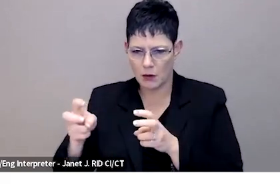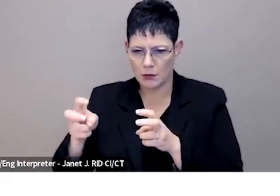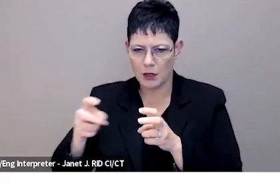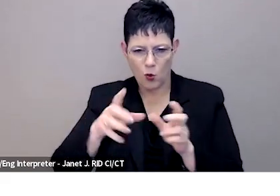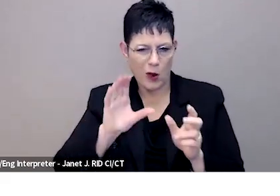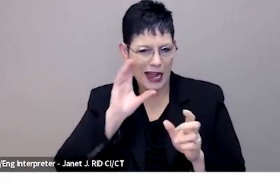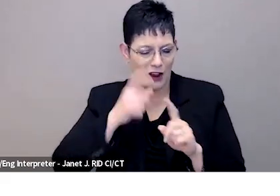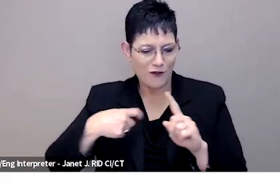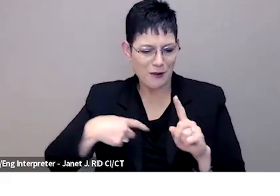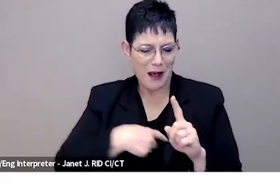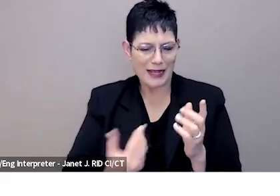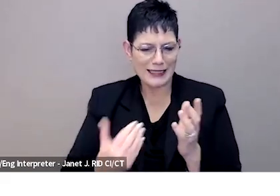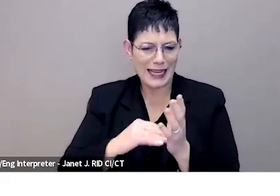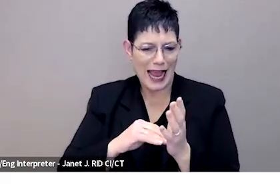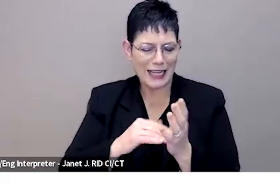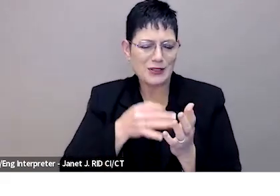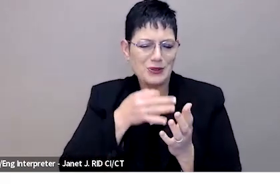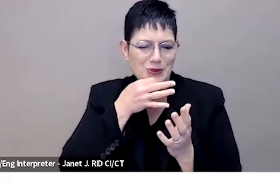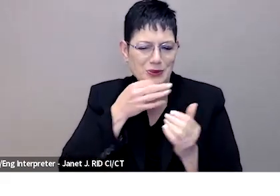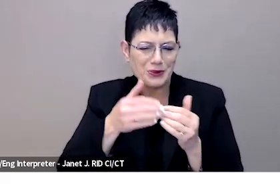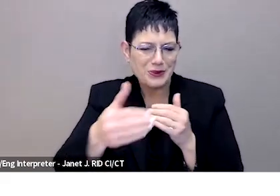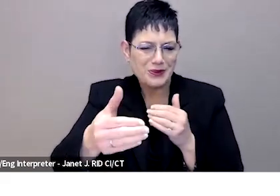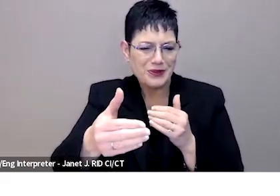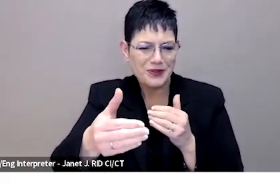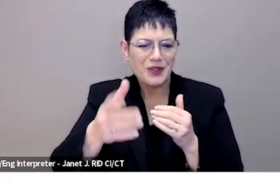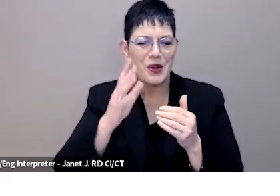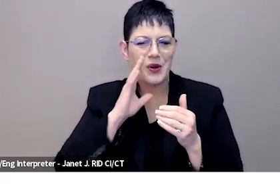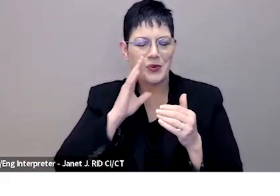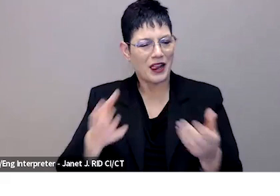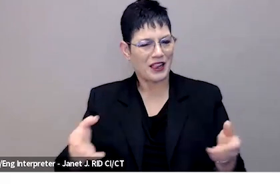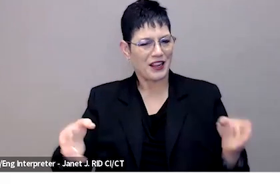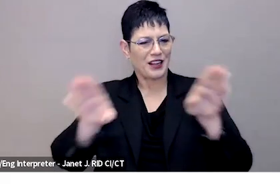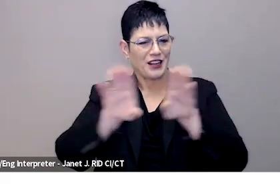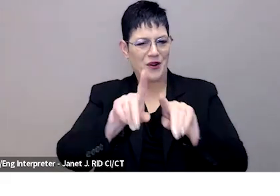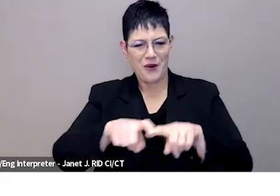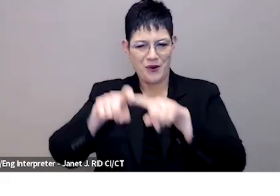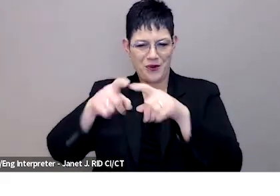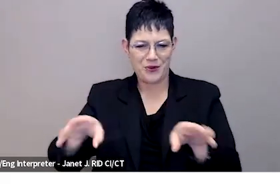be hearing from us more in the future. And so, with that, we will call this meeting adjourned.